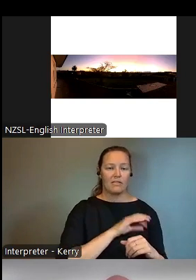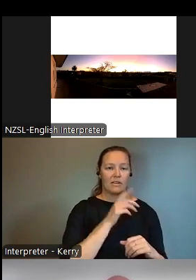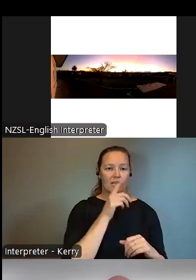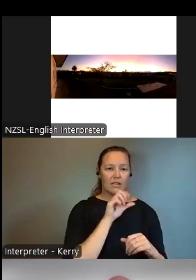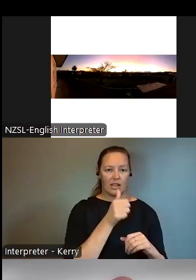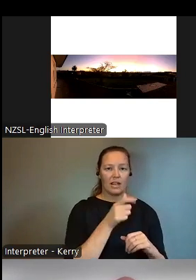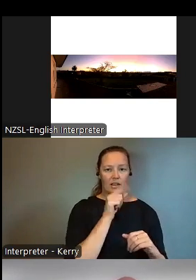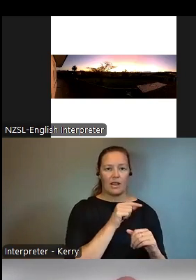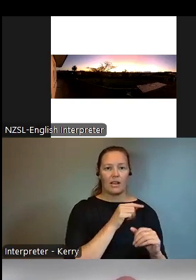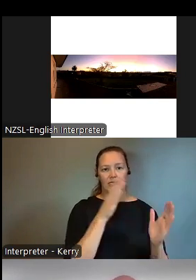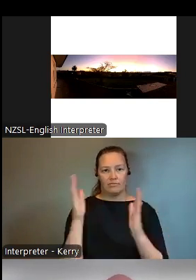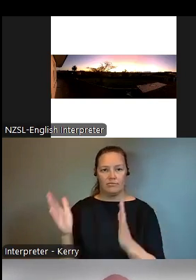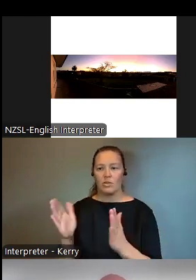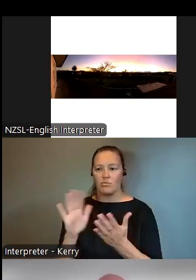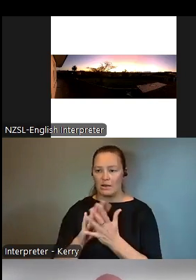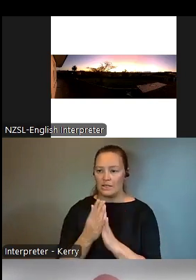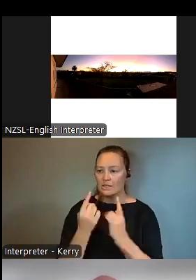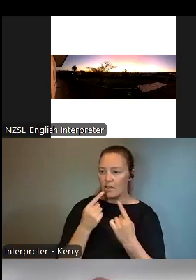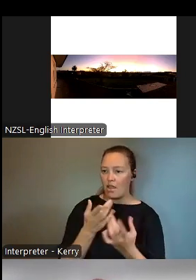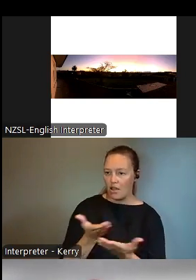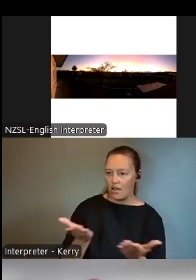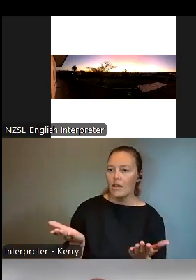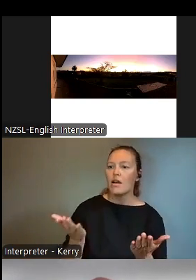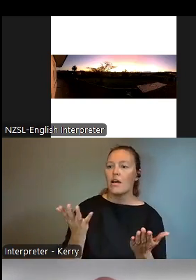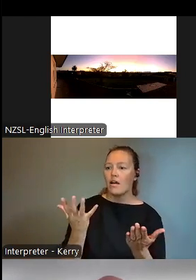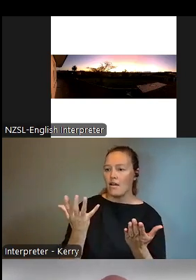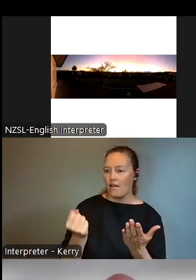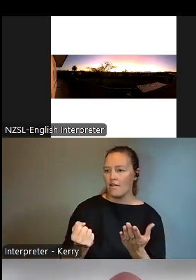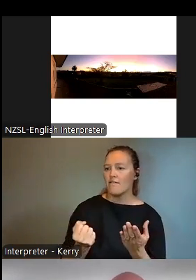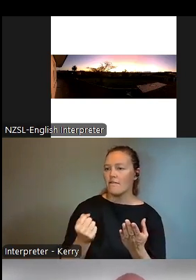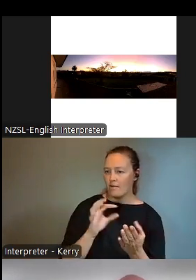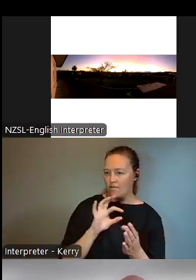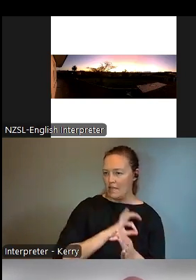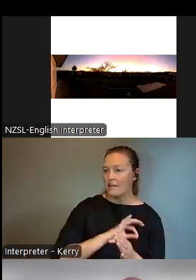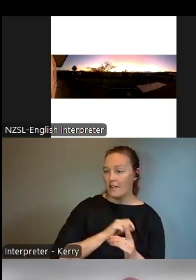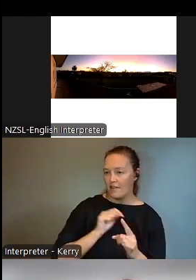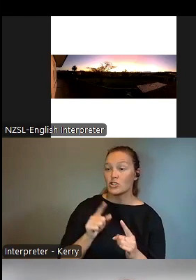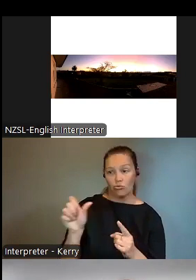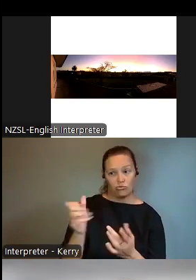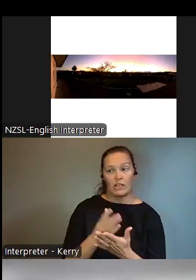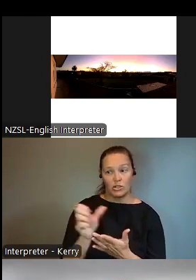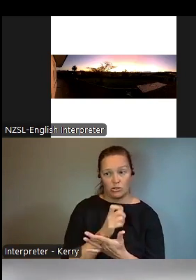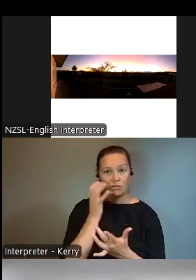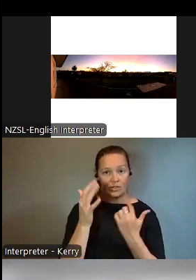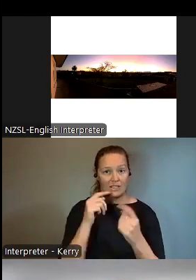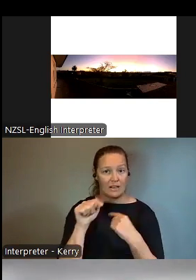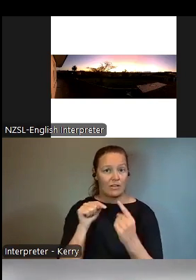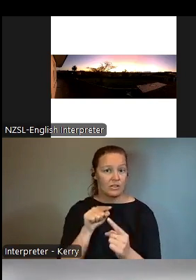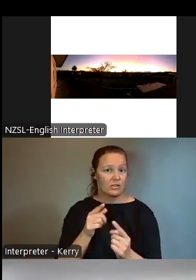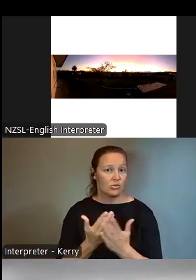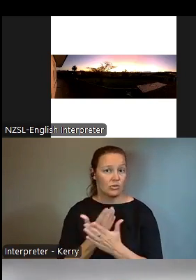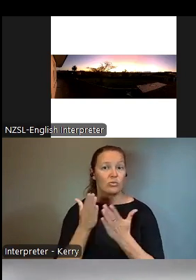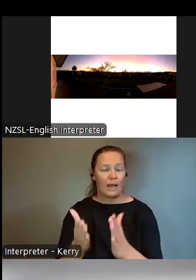to the pragmatist to say, there's something in this, there's something worth serious consideration.